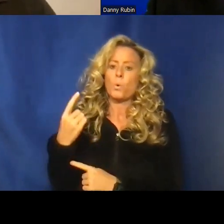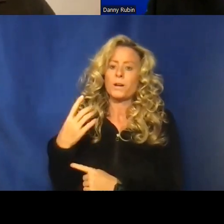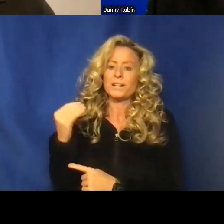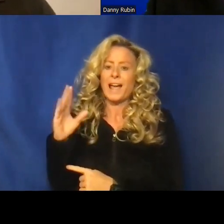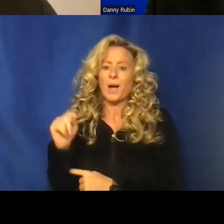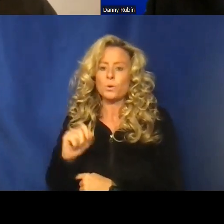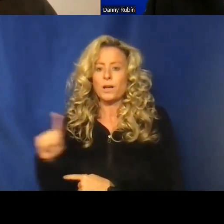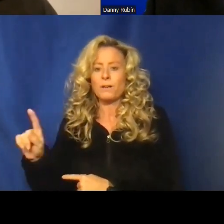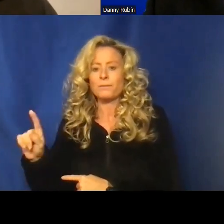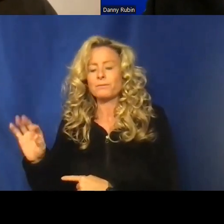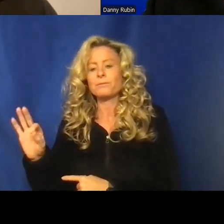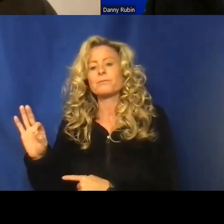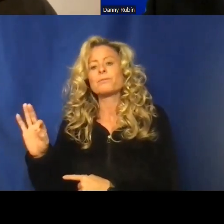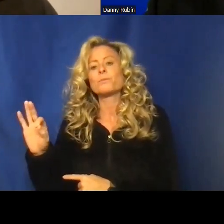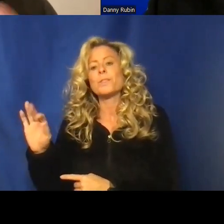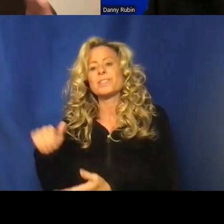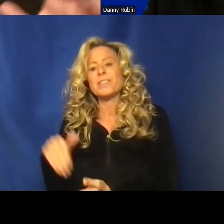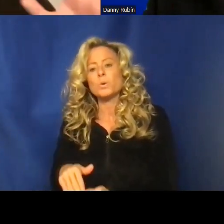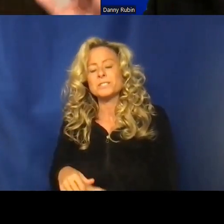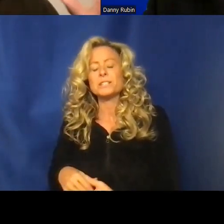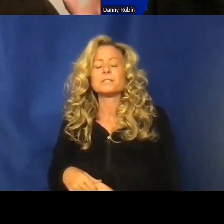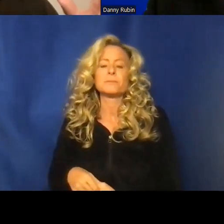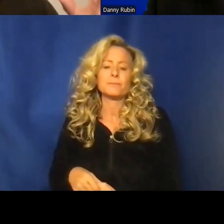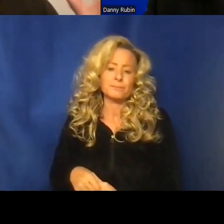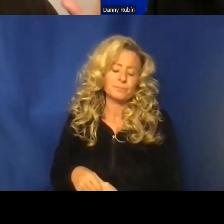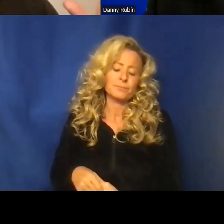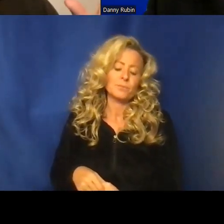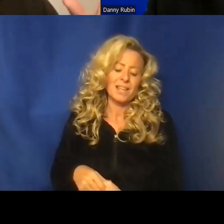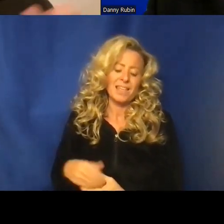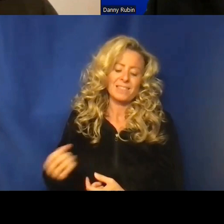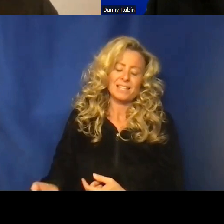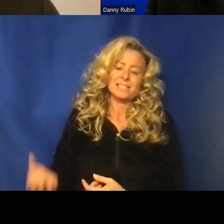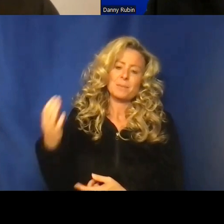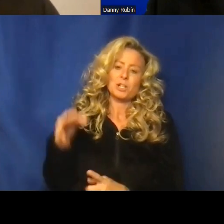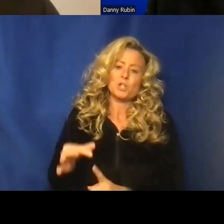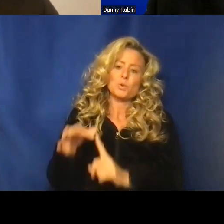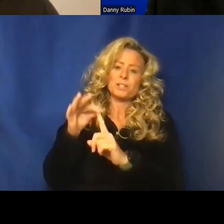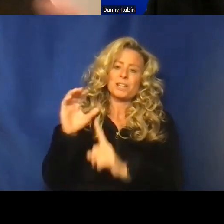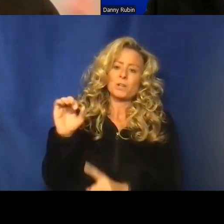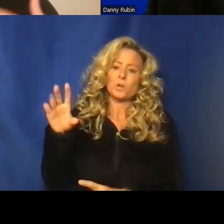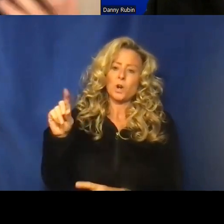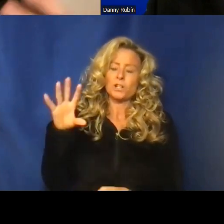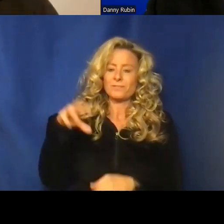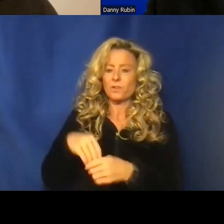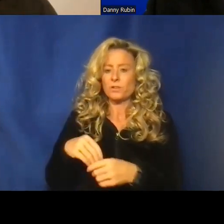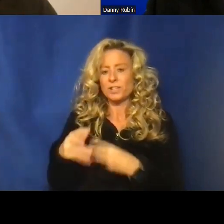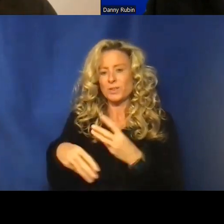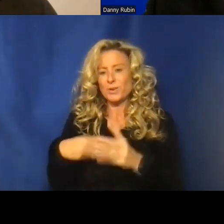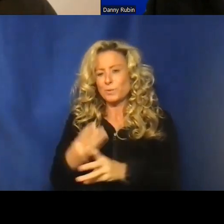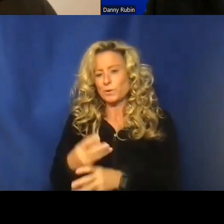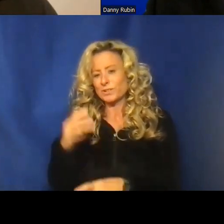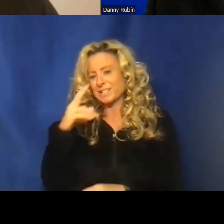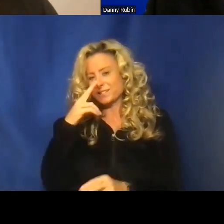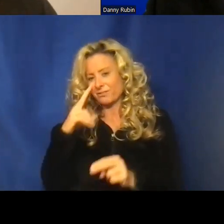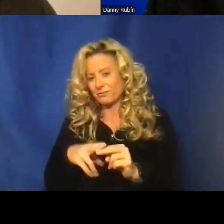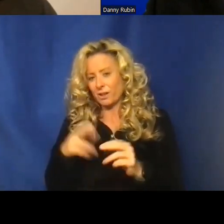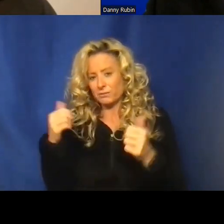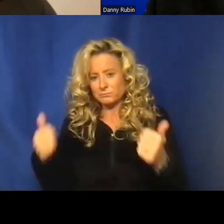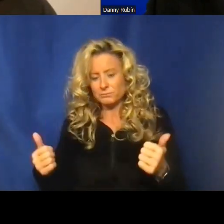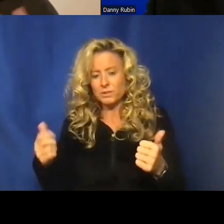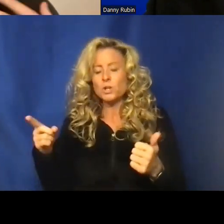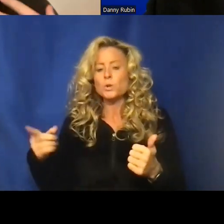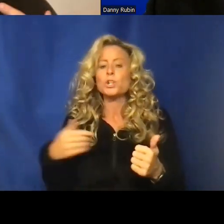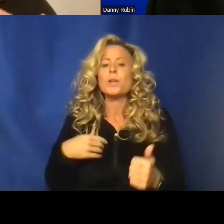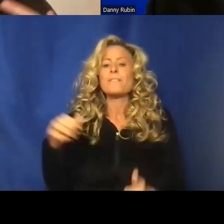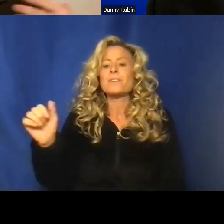out of 1,000. And so there's that many unique cards in the world. And what's kind of fun is you get sometimes where there's an athlete.